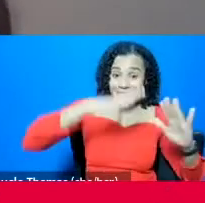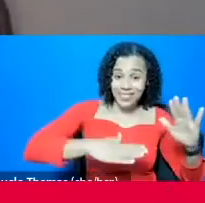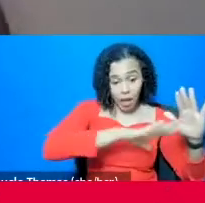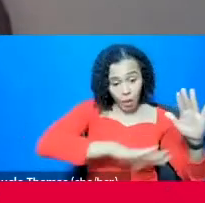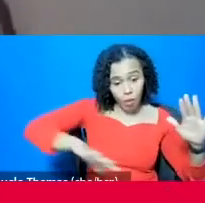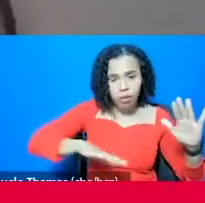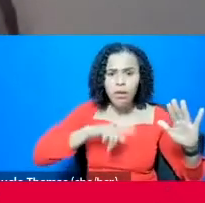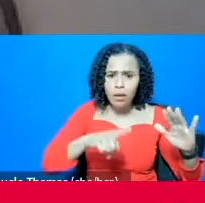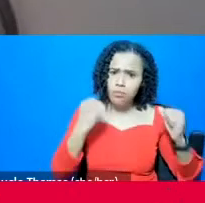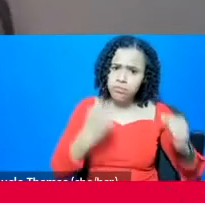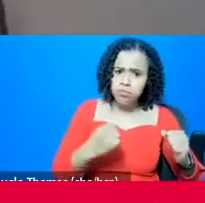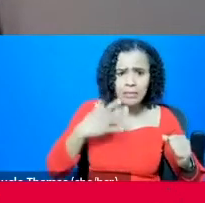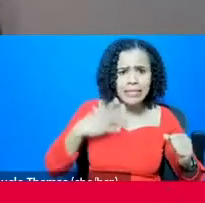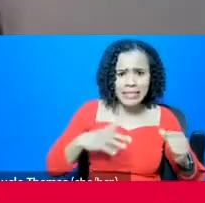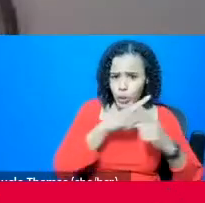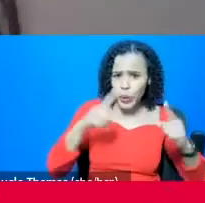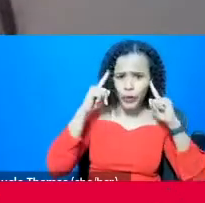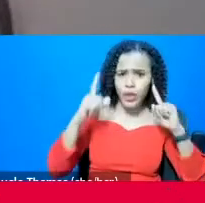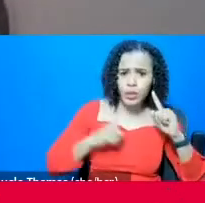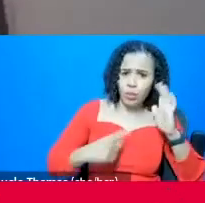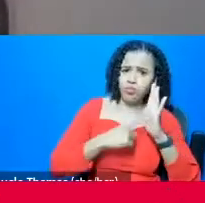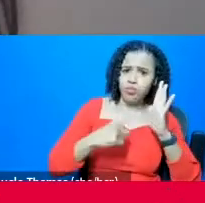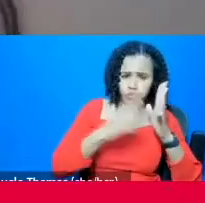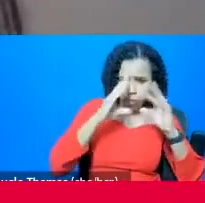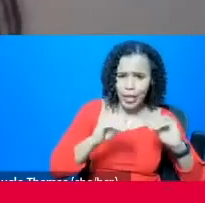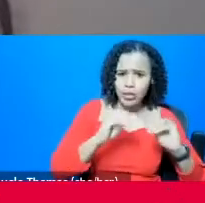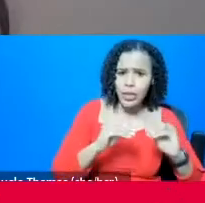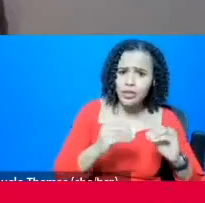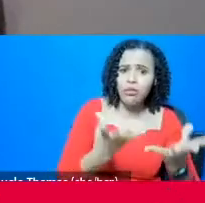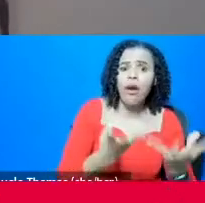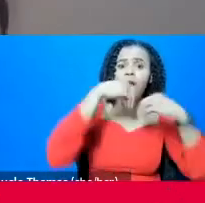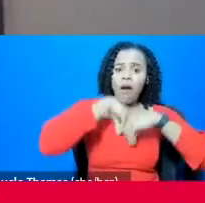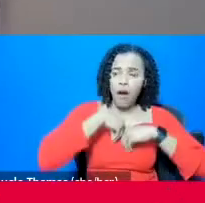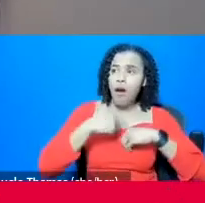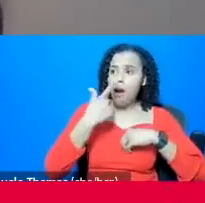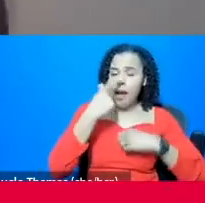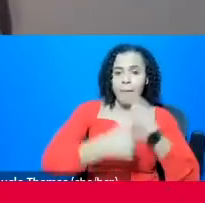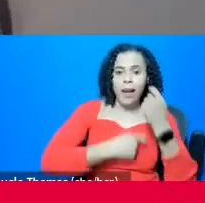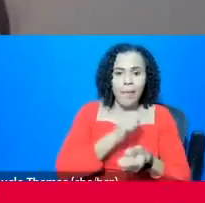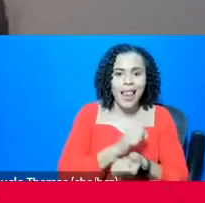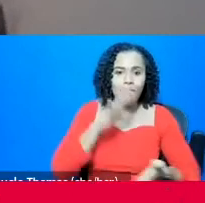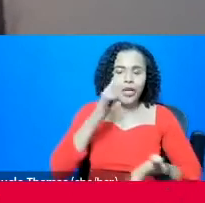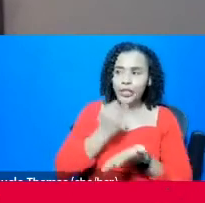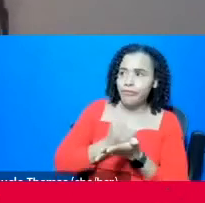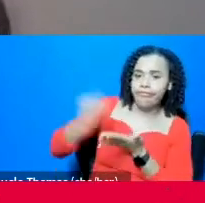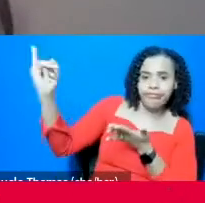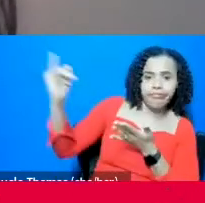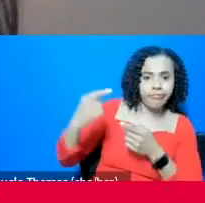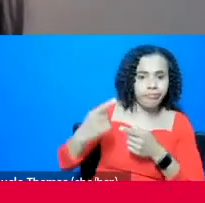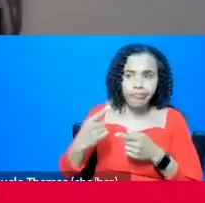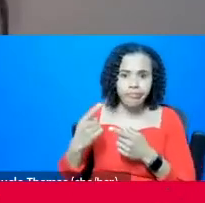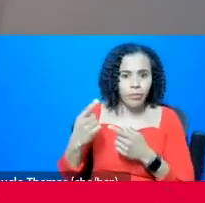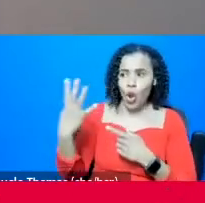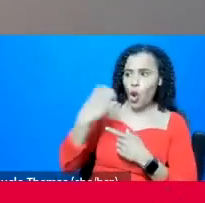in the global scope of things, in the global South, the university has been inherently important in decolonization and liberation. So we shouldn't sort of brush over